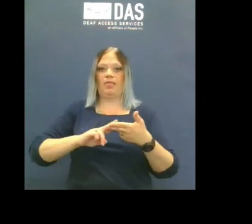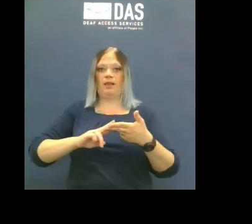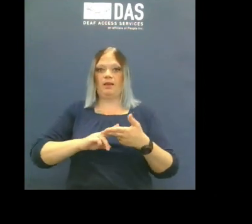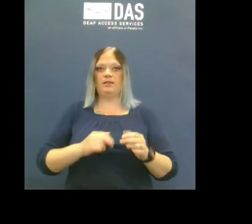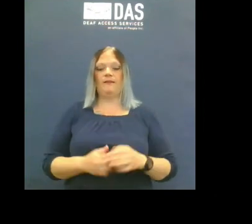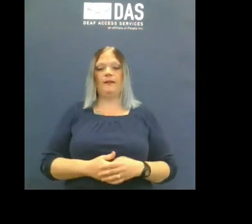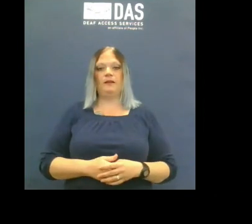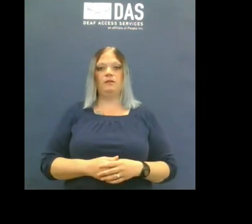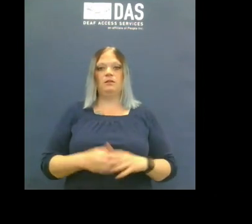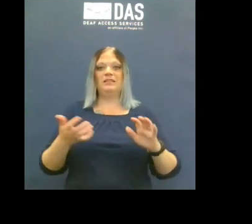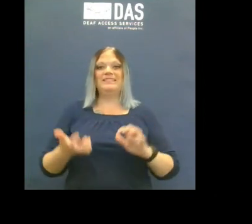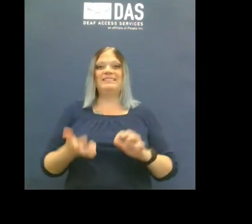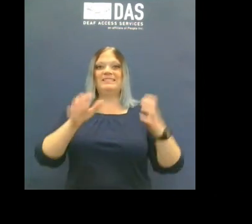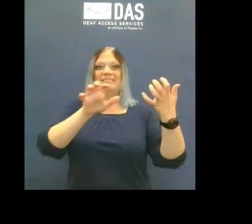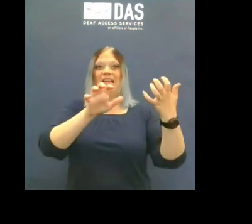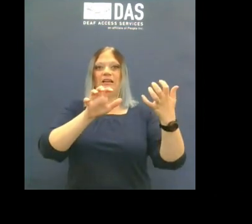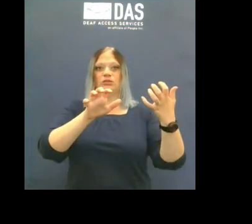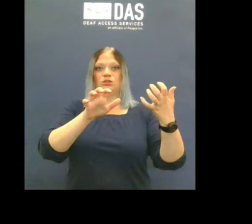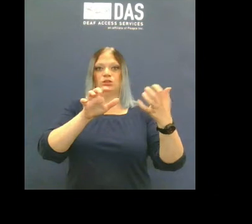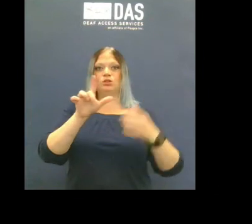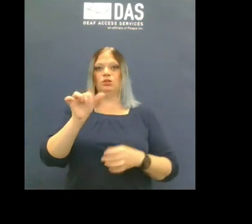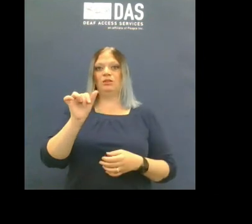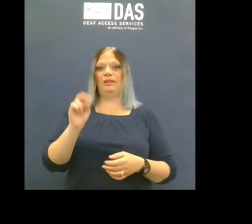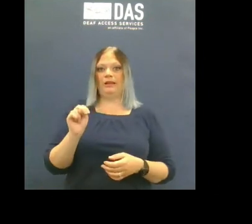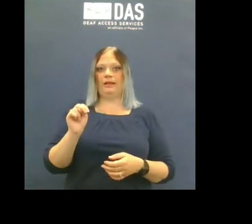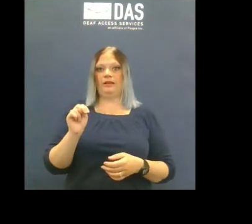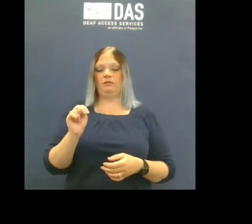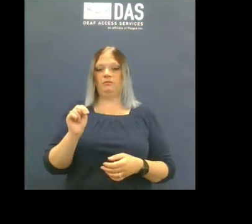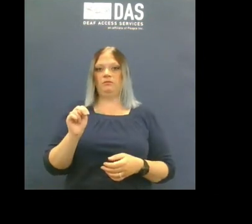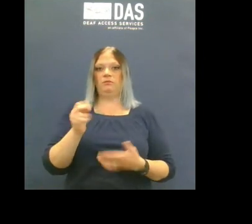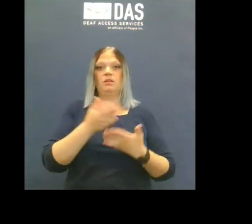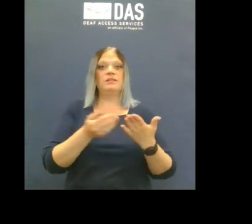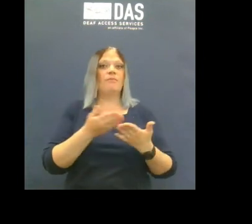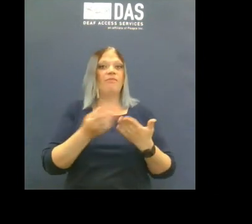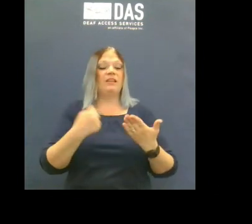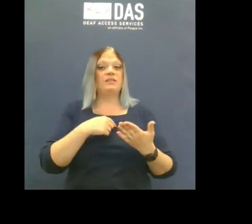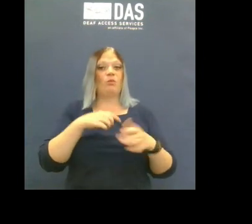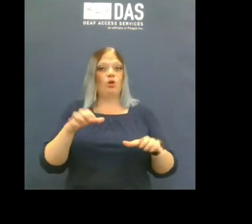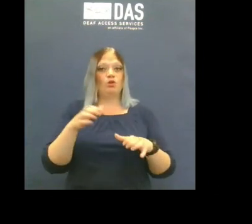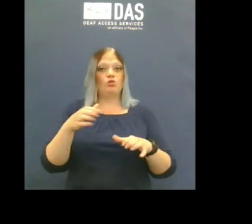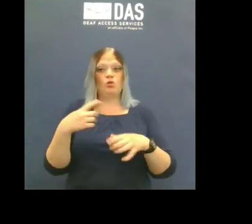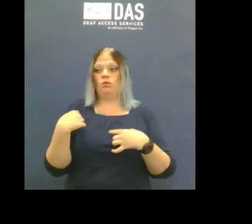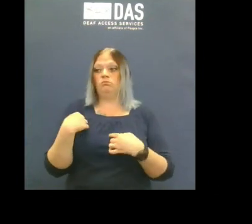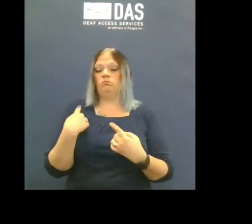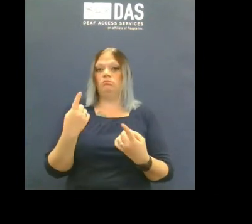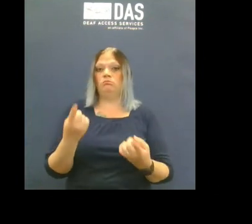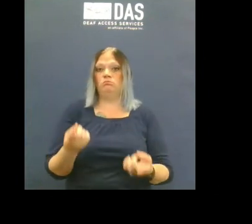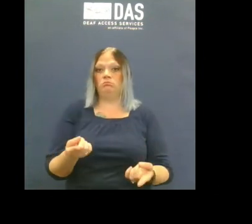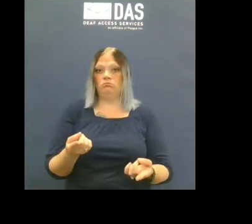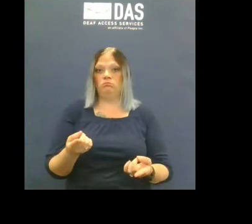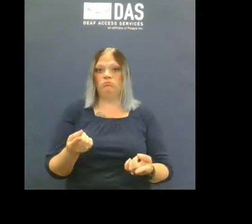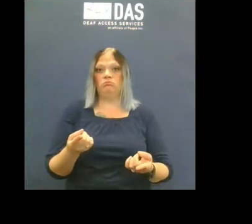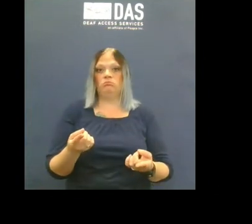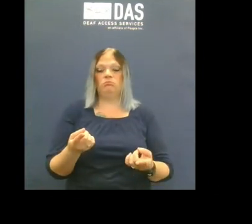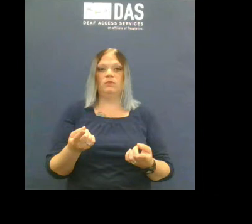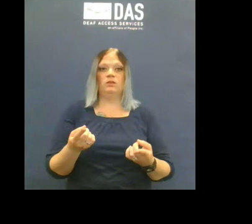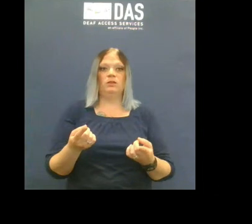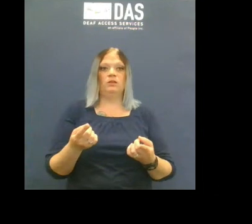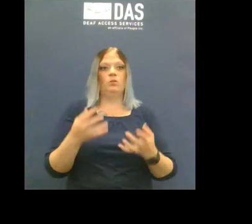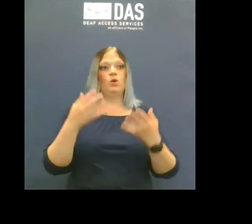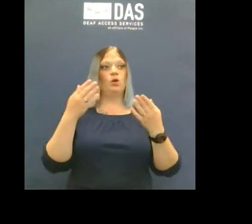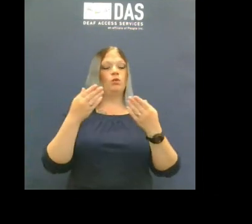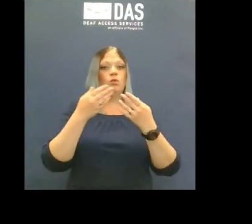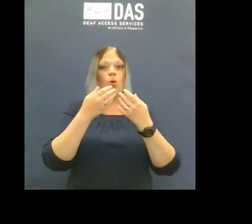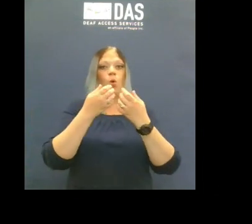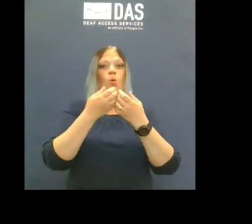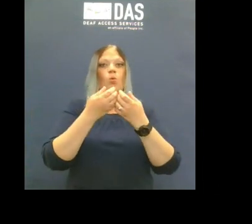be Disasterland and some of the things that we're doing throughout the course of this event itself. Shedding a little bit of light, pulling the curtain back